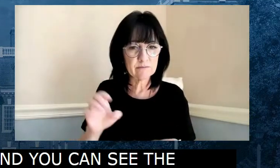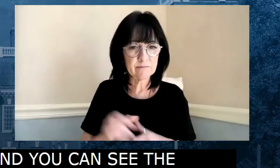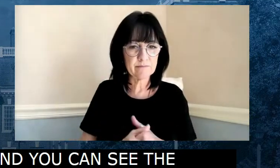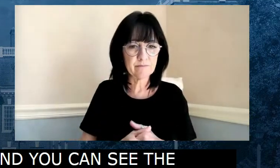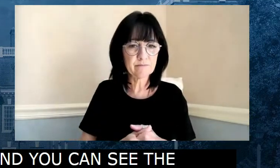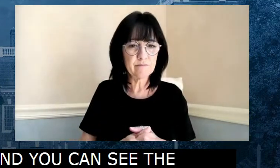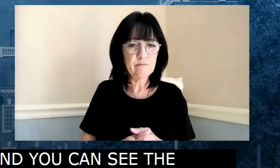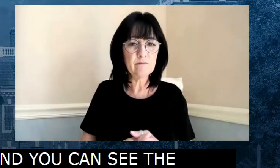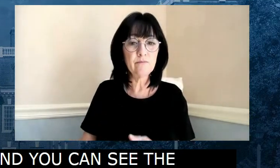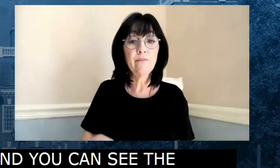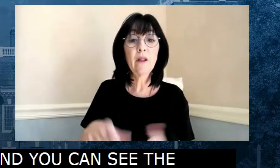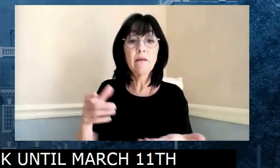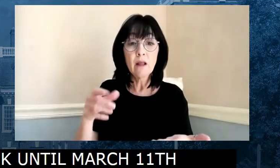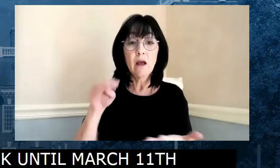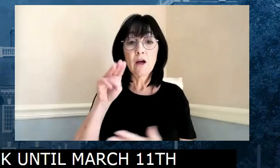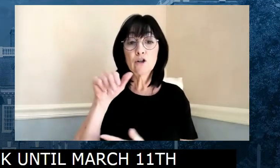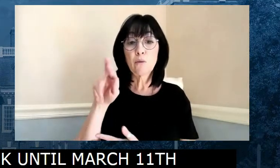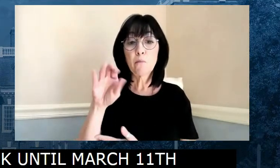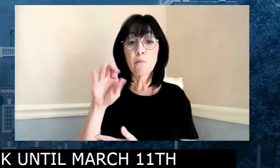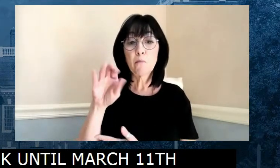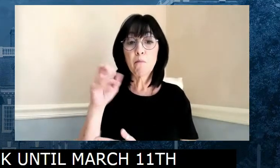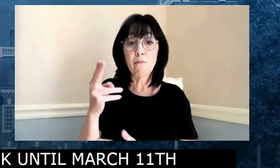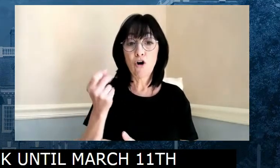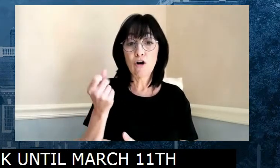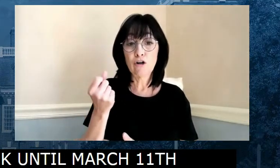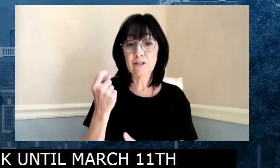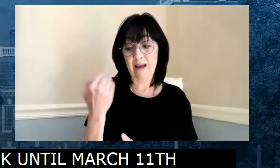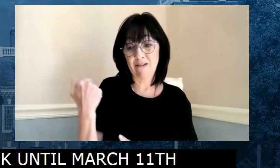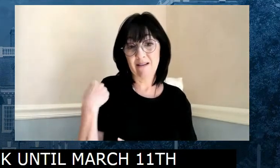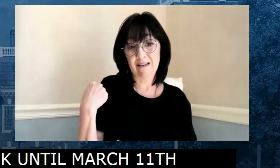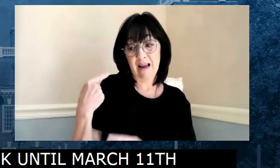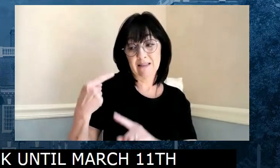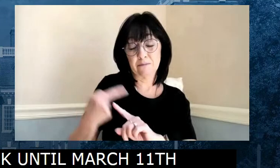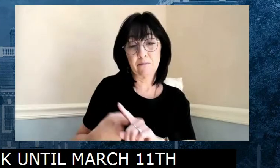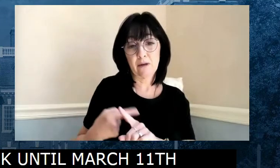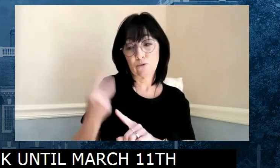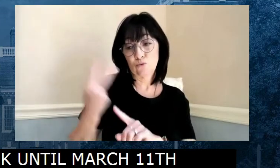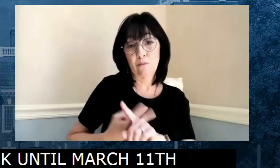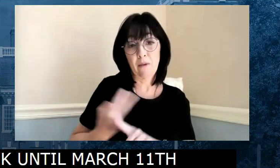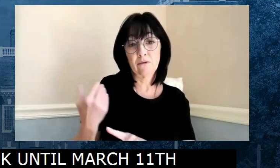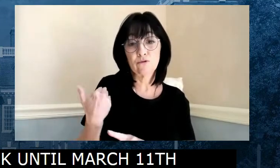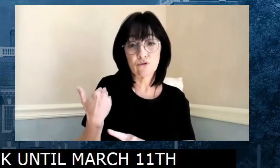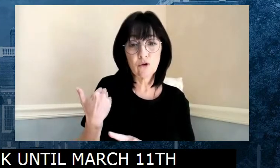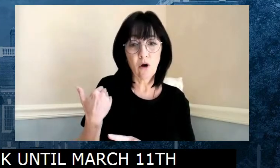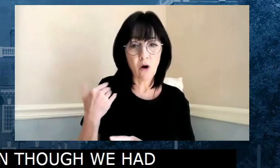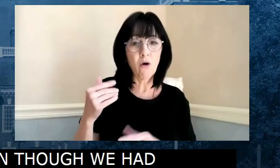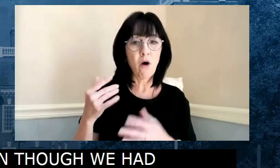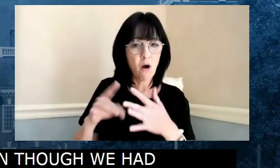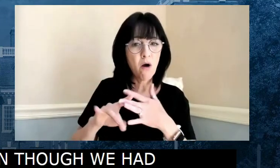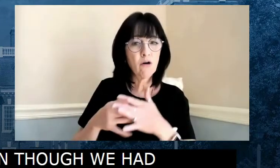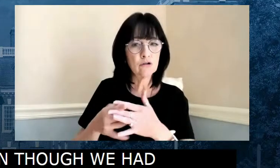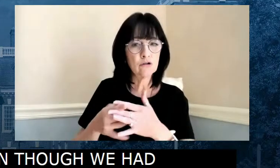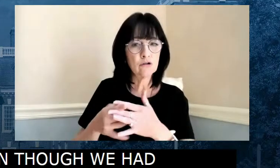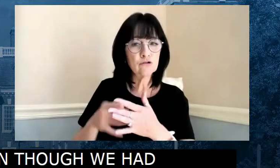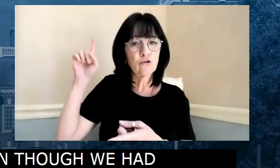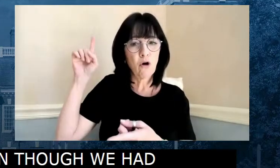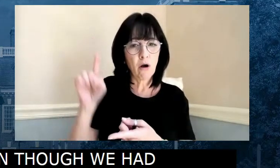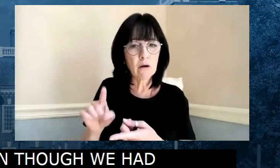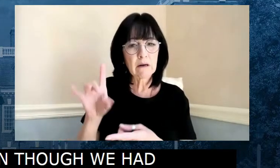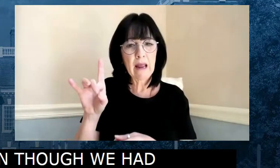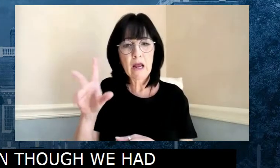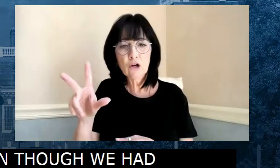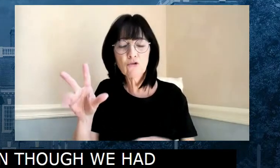83. And then again, even though we had vaccinated at that point about 20% of the population with at least